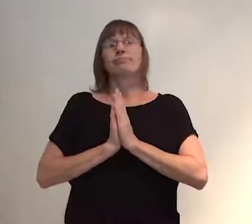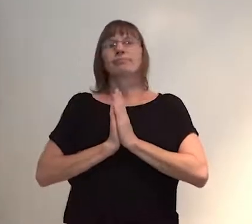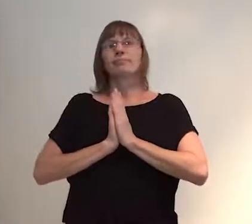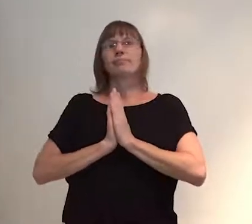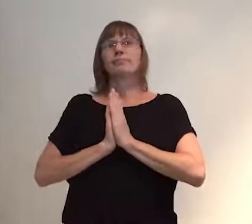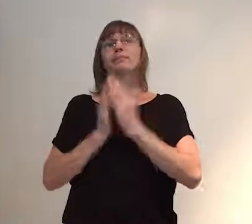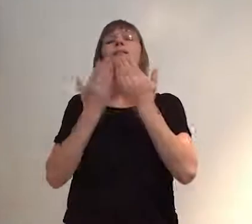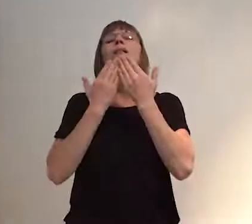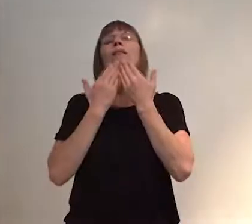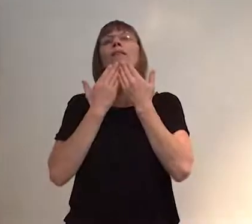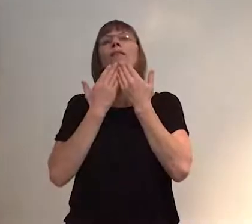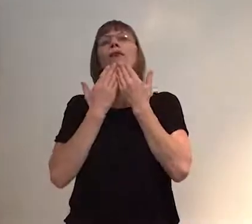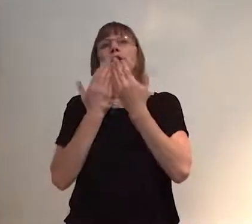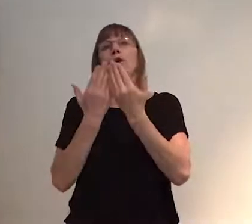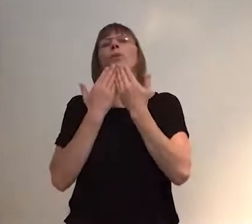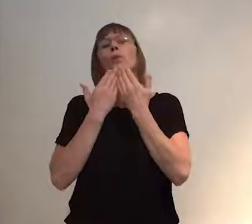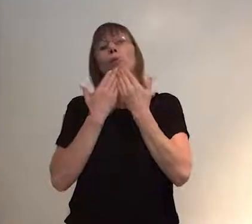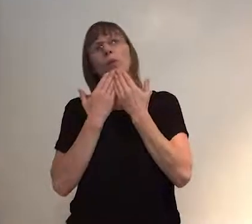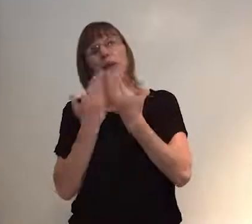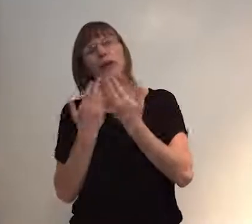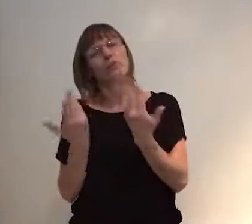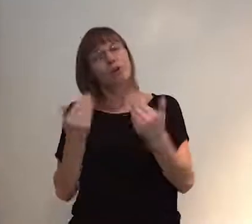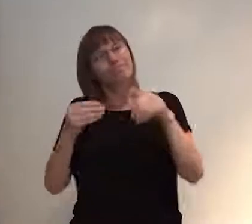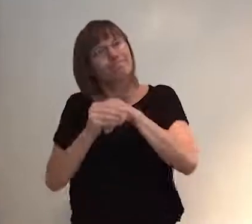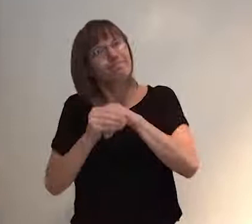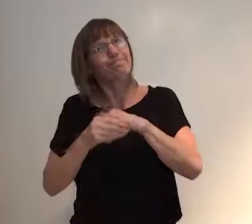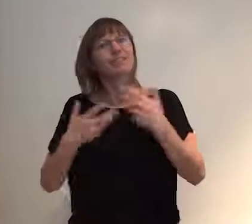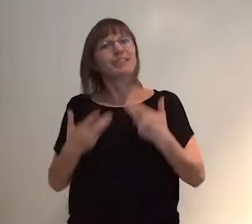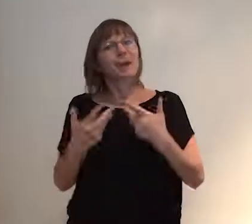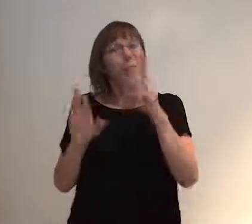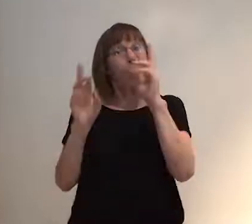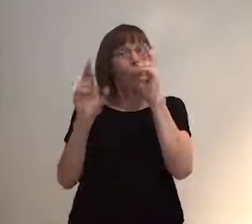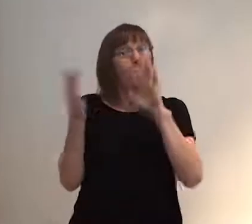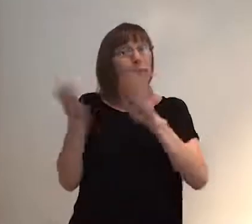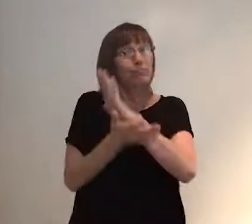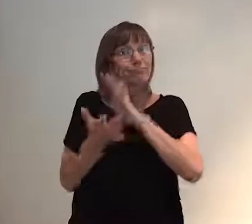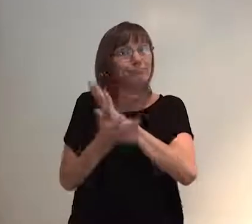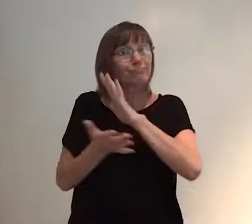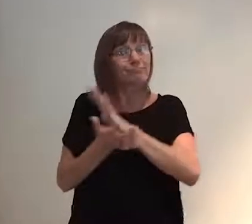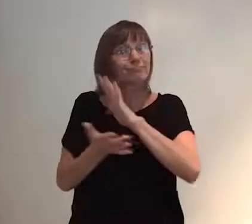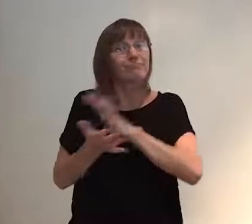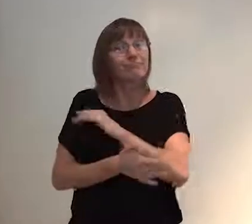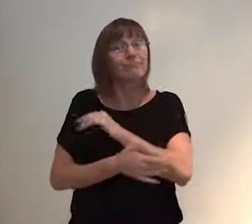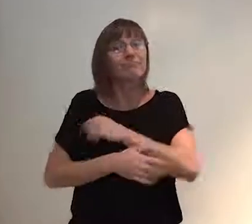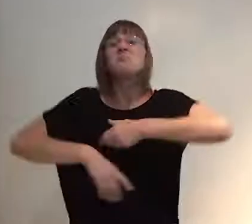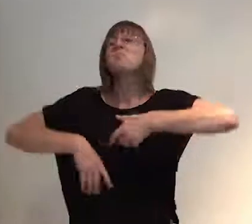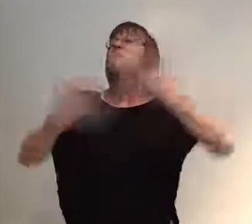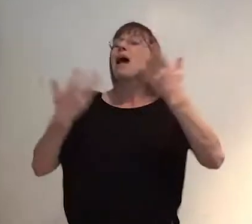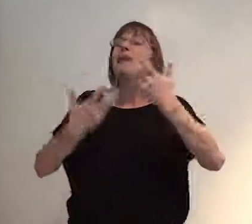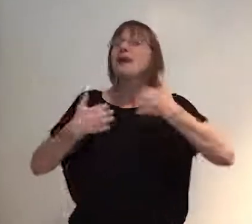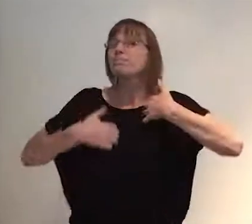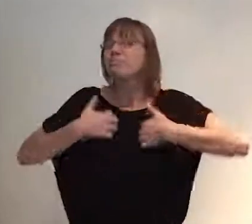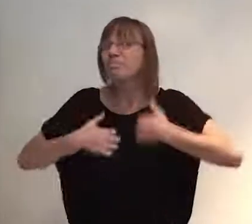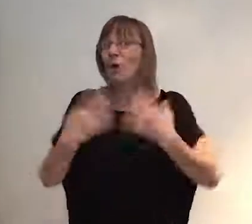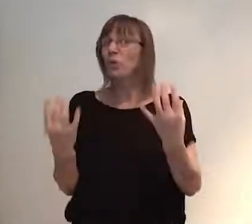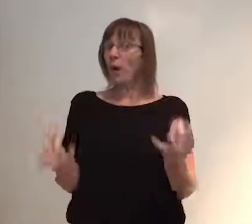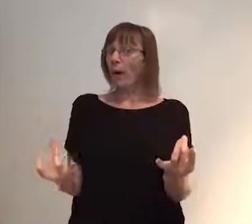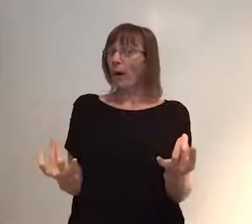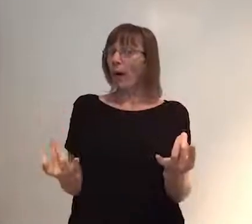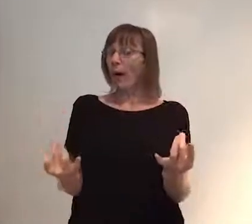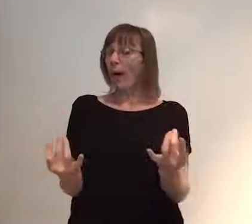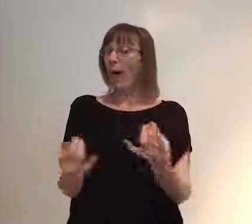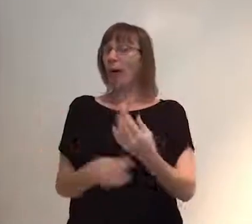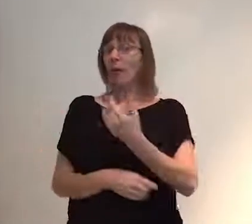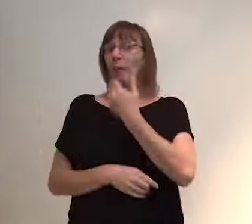namaste. Thank you, thank you, thank you for joining me. I hope you enjoyed it. If you've got any interest in yoga